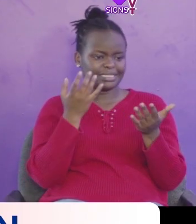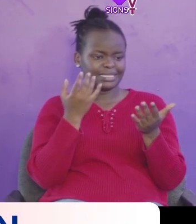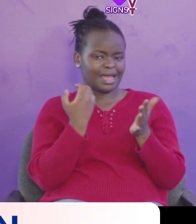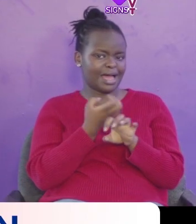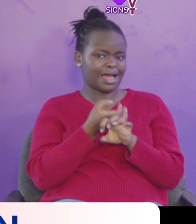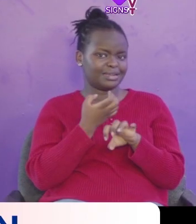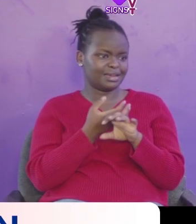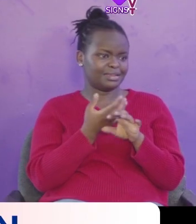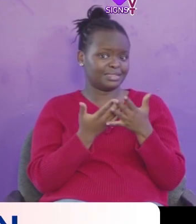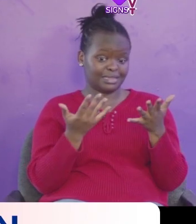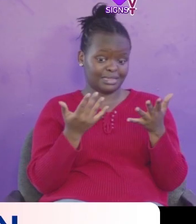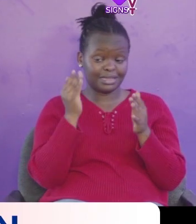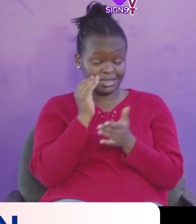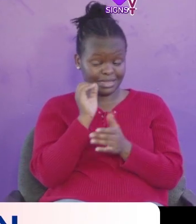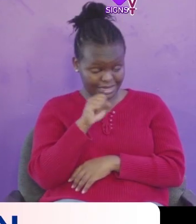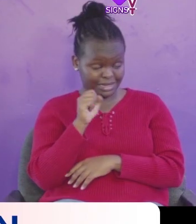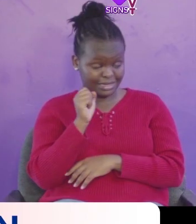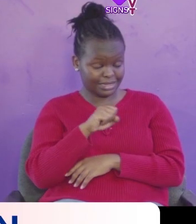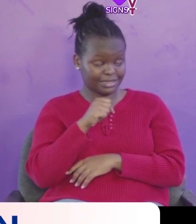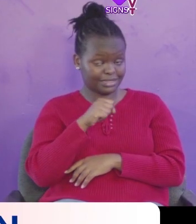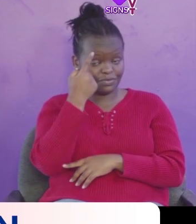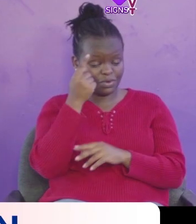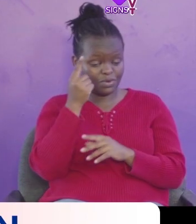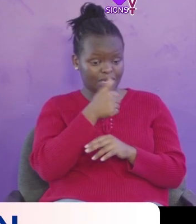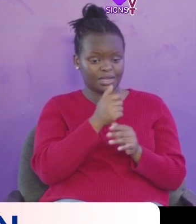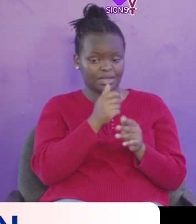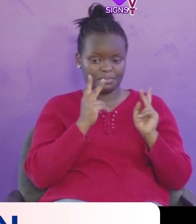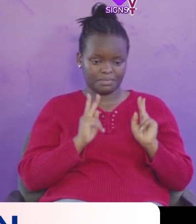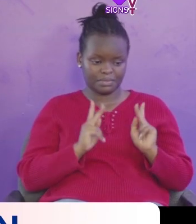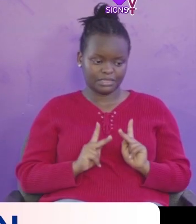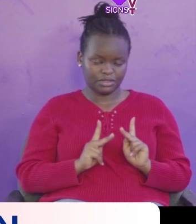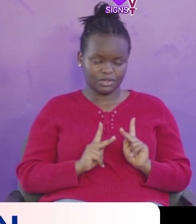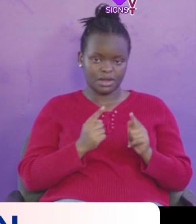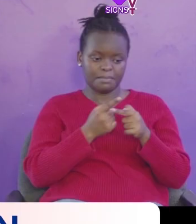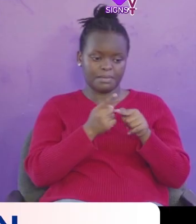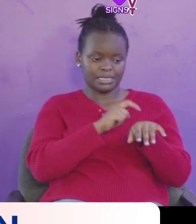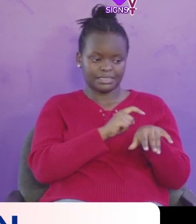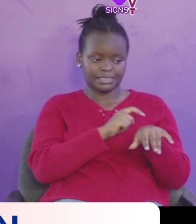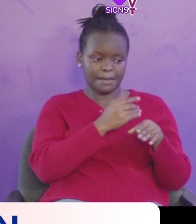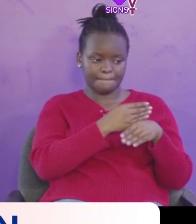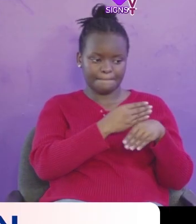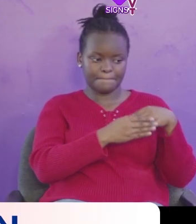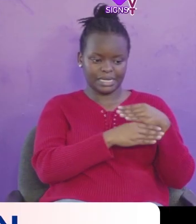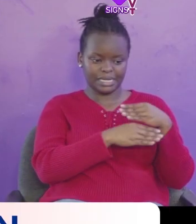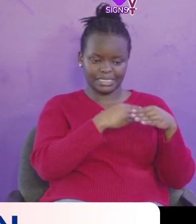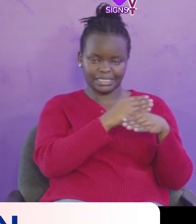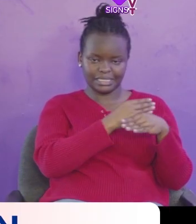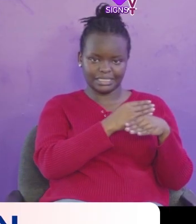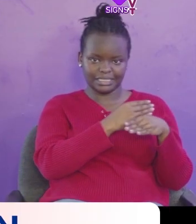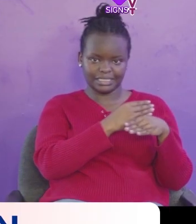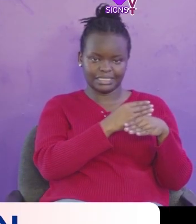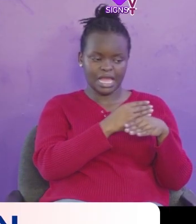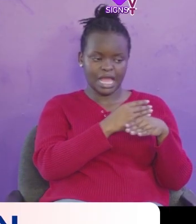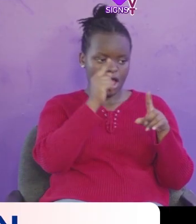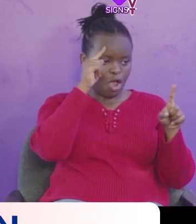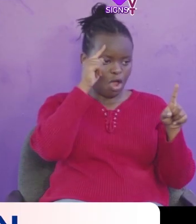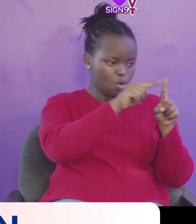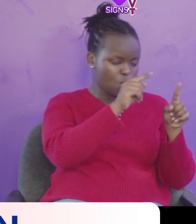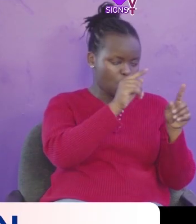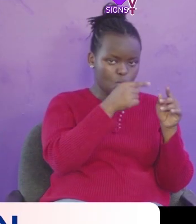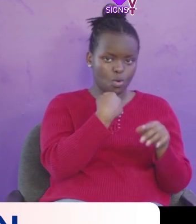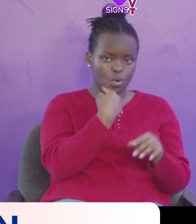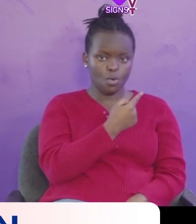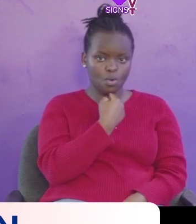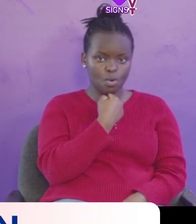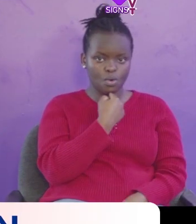for anybody, but when they were building, they were prioritizing. They said the priority